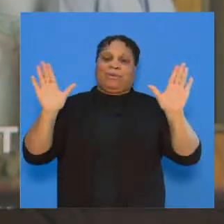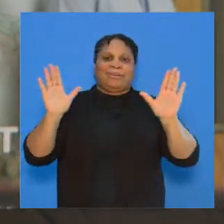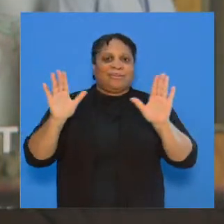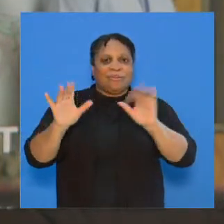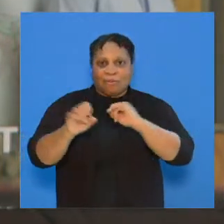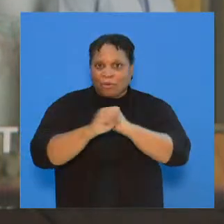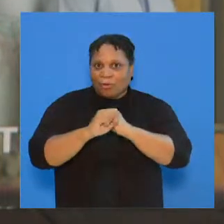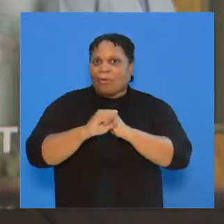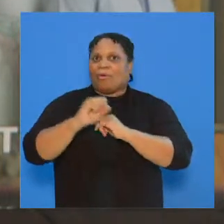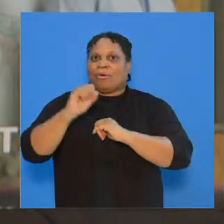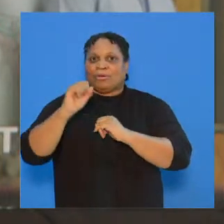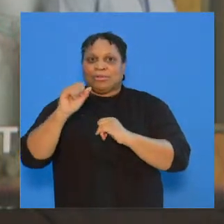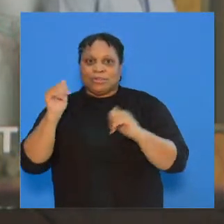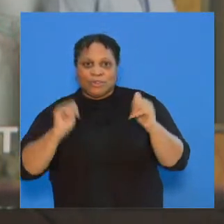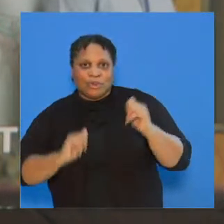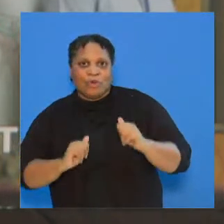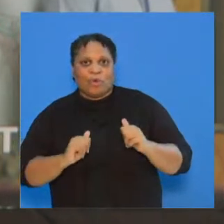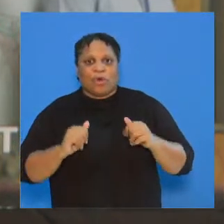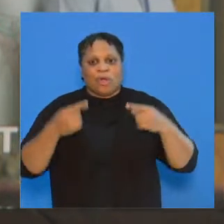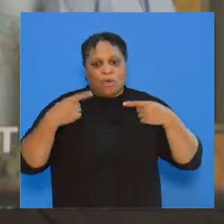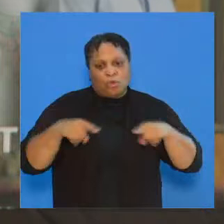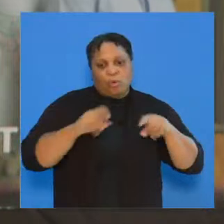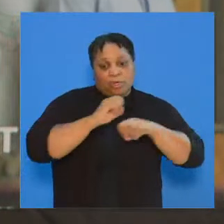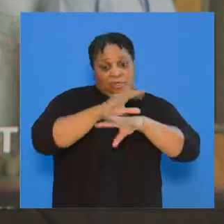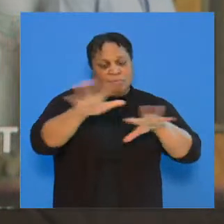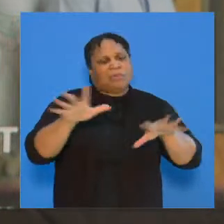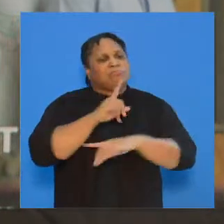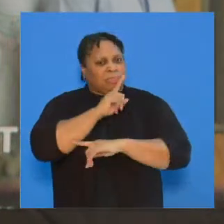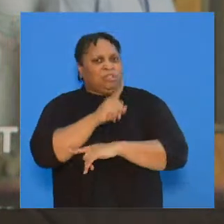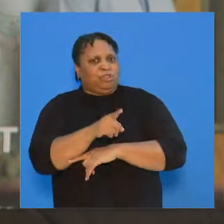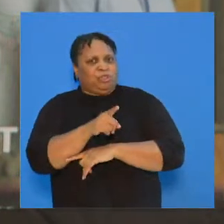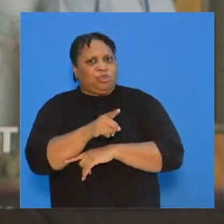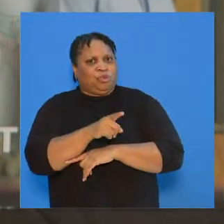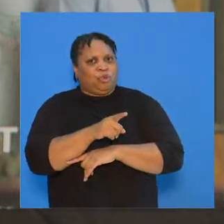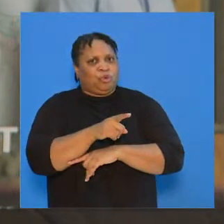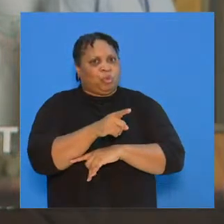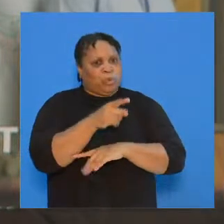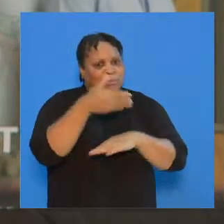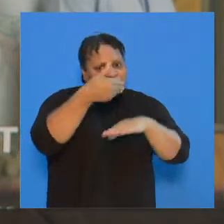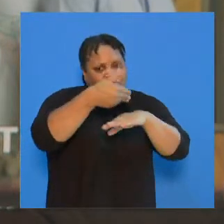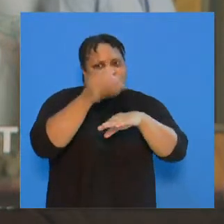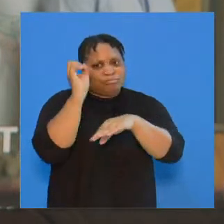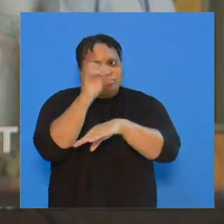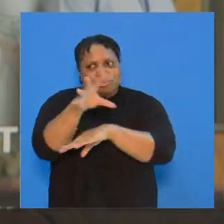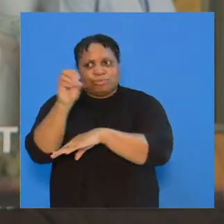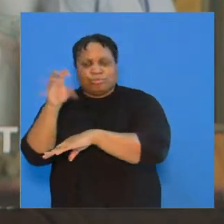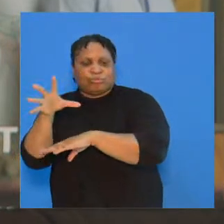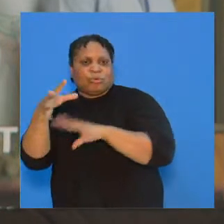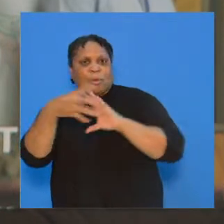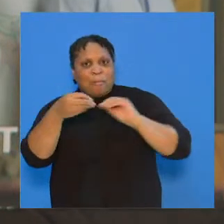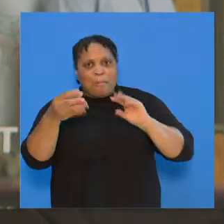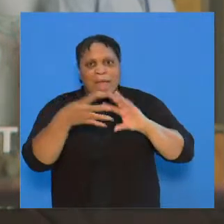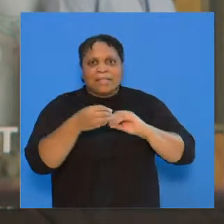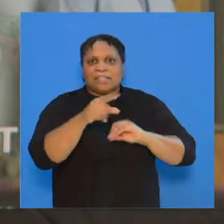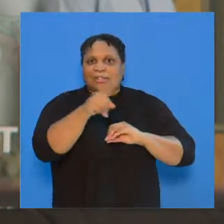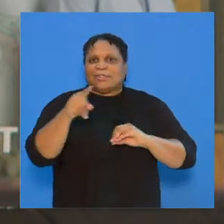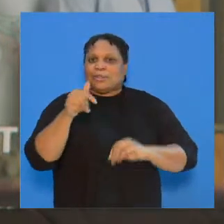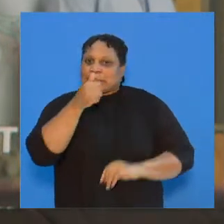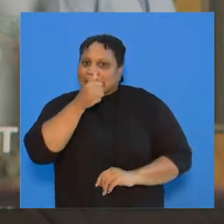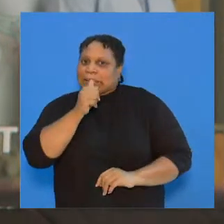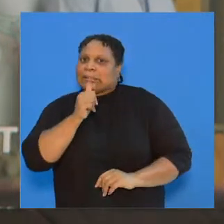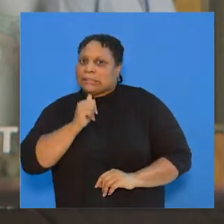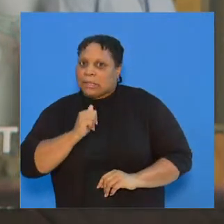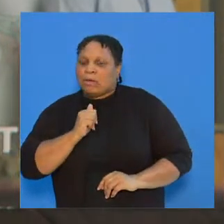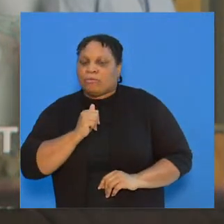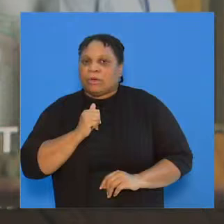important while we go through this pandemic, we are also making sure that we message to our young people who are similarly suffering the